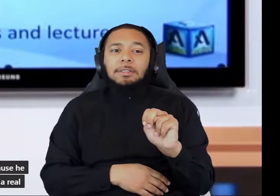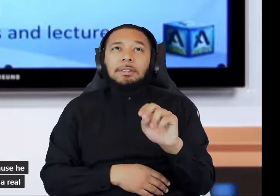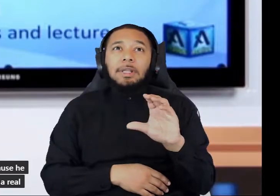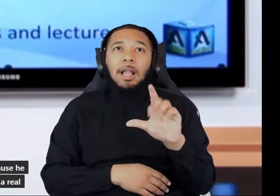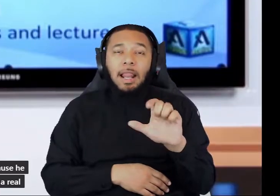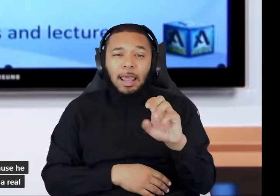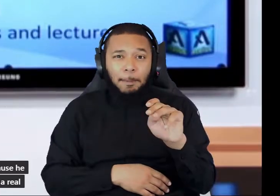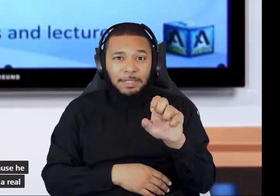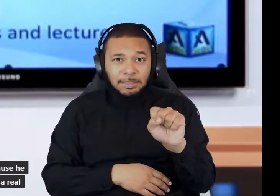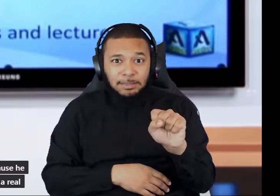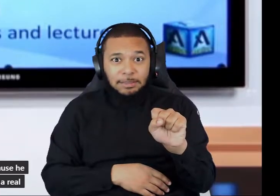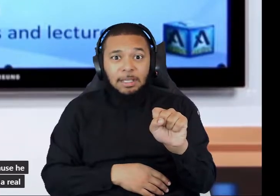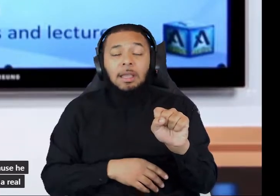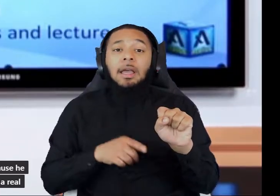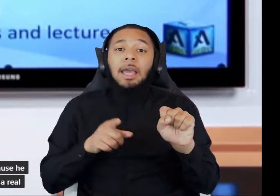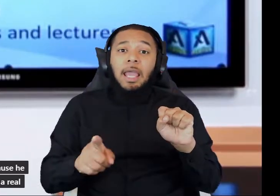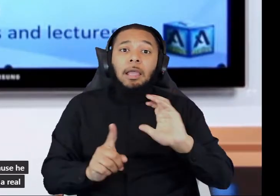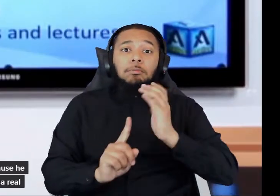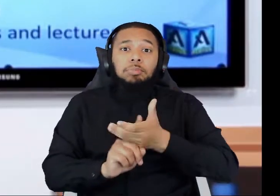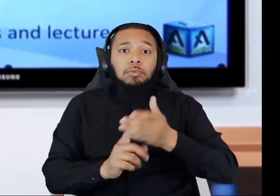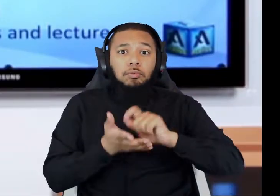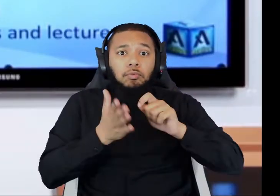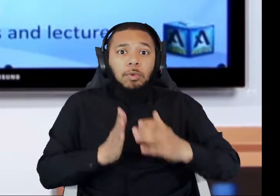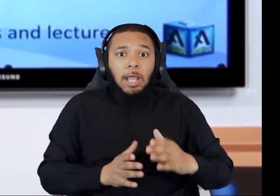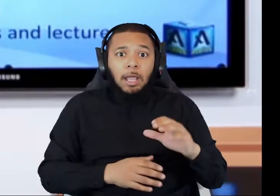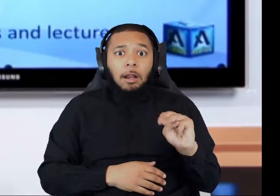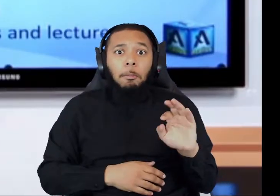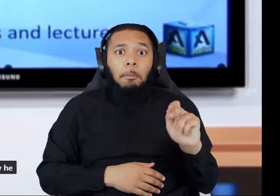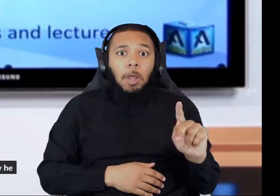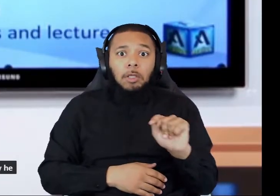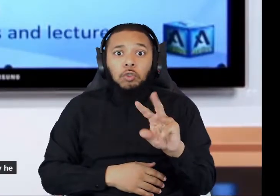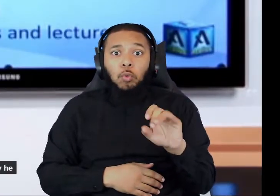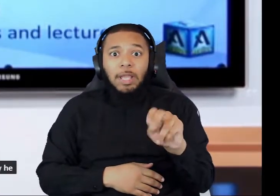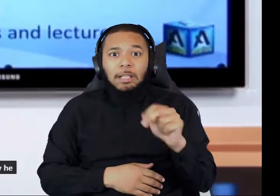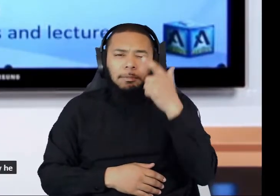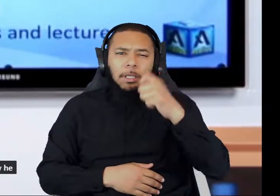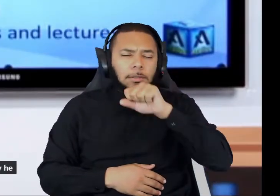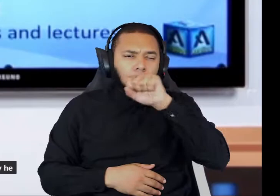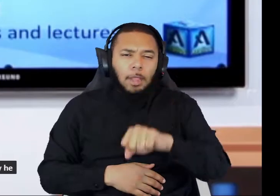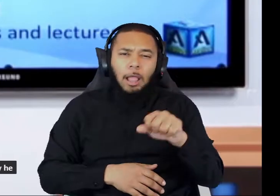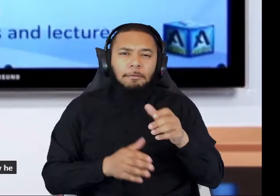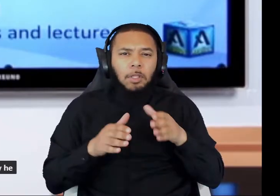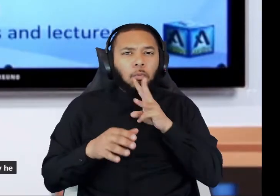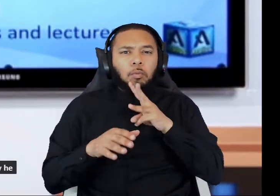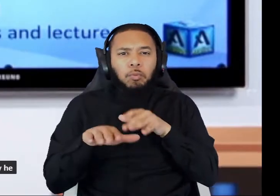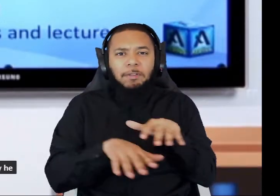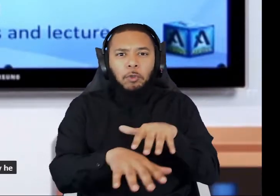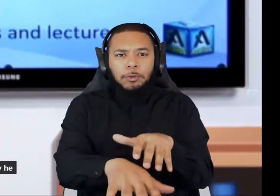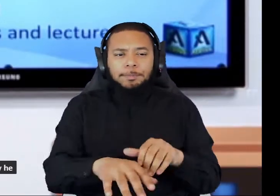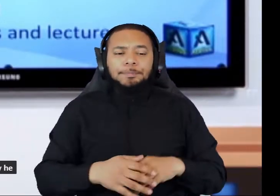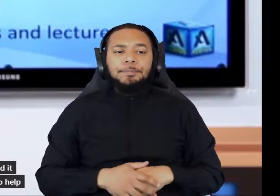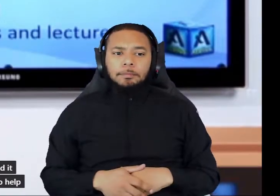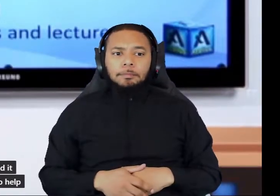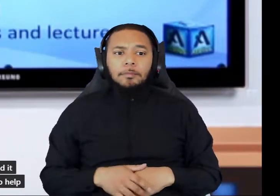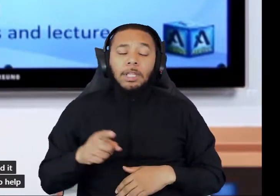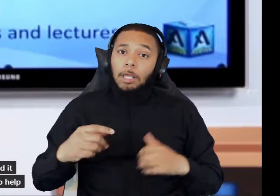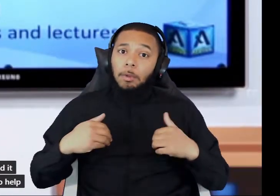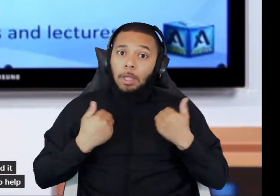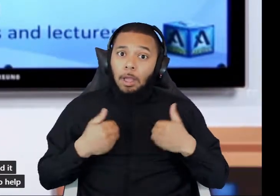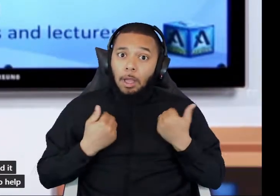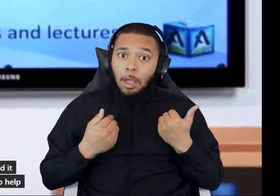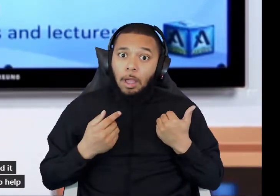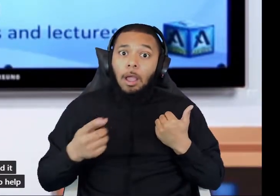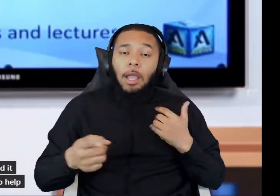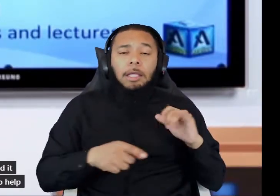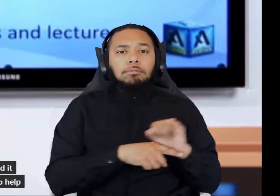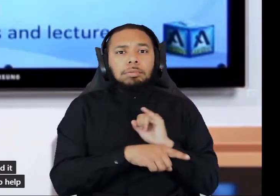with the river because he loved the river so much, had a real fondness for that. When he was still a young boy, he apprenticed to a